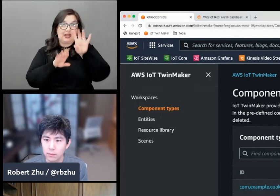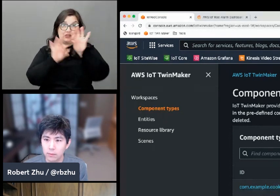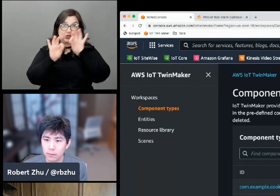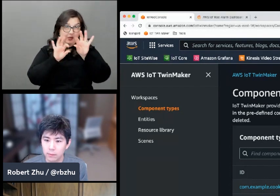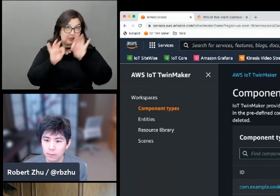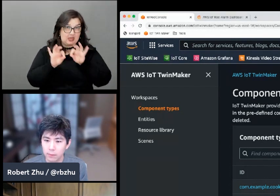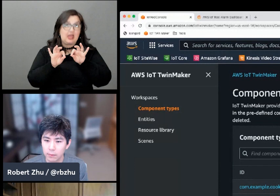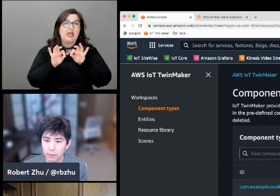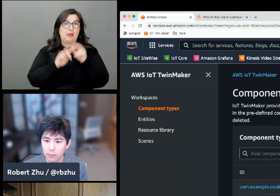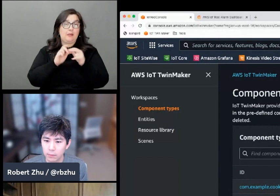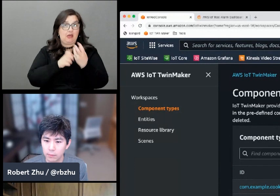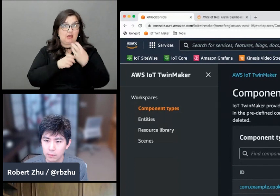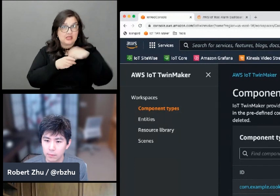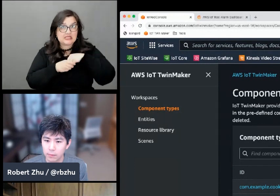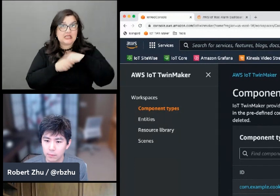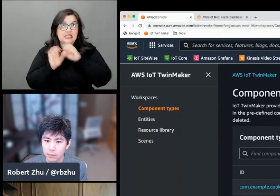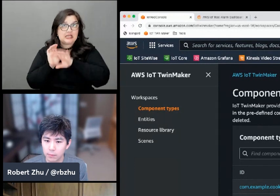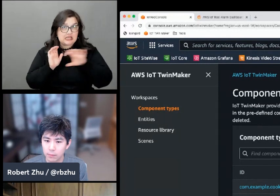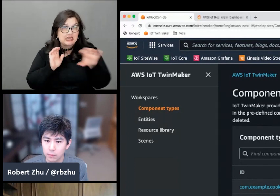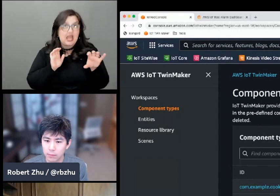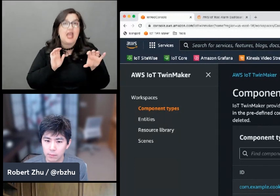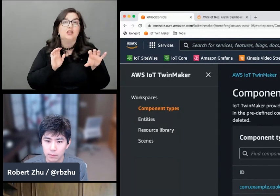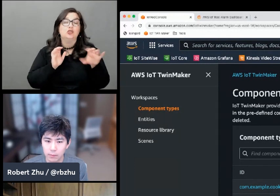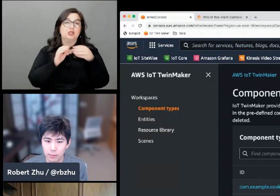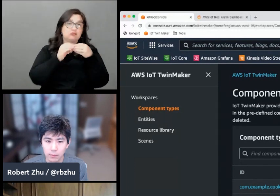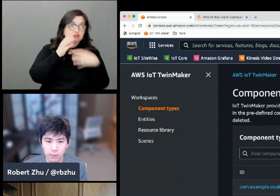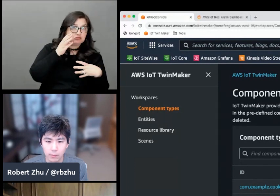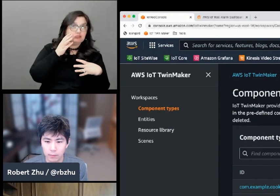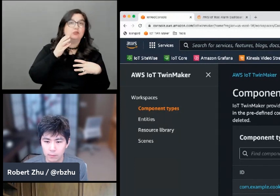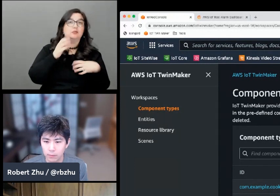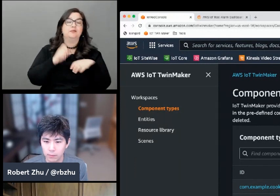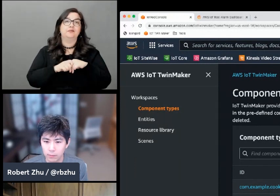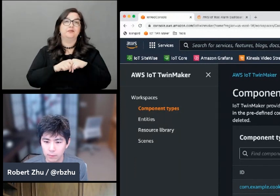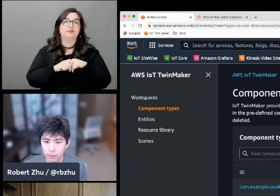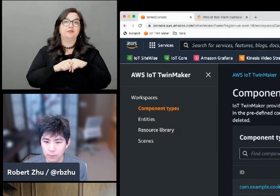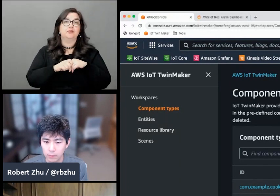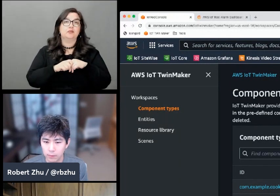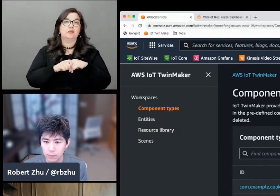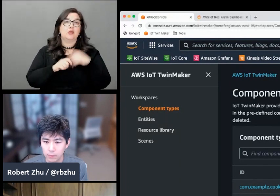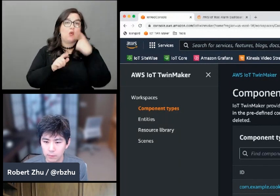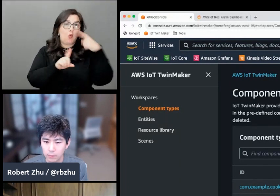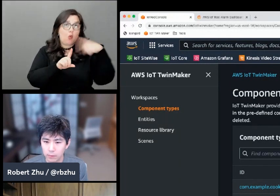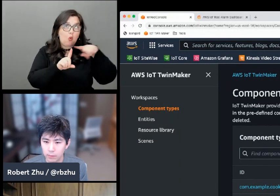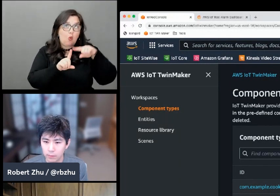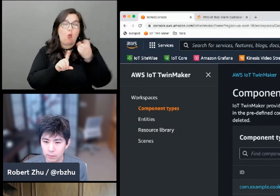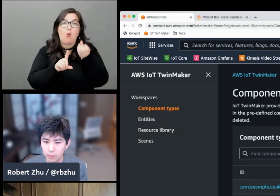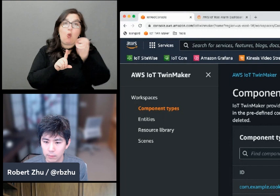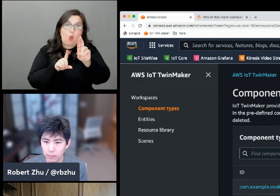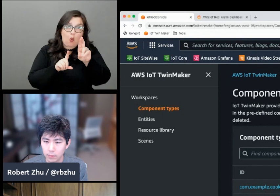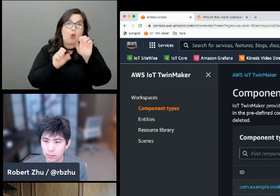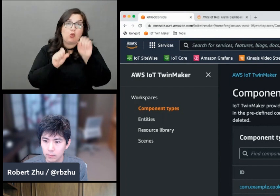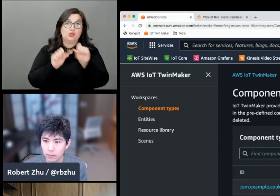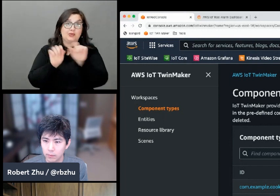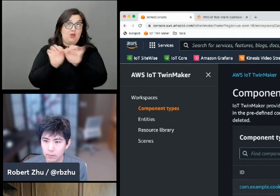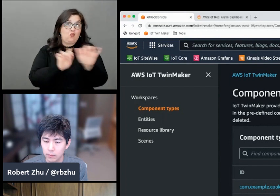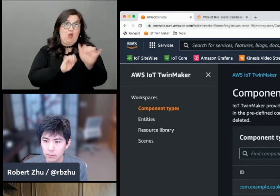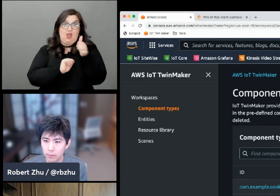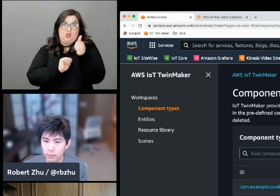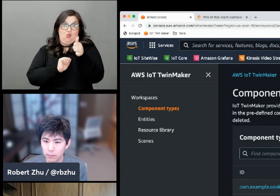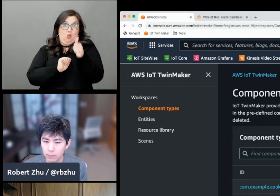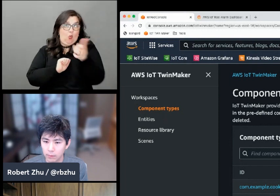built-in entities to add these to your entities, to your components to build to your entities, or you can write your own,